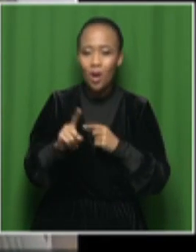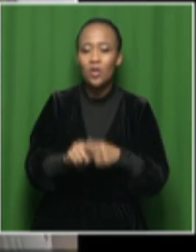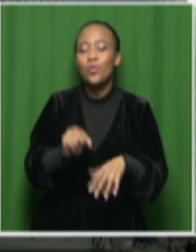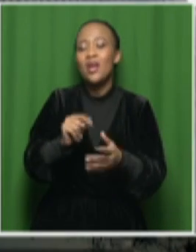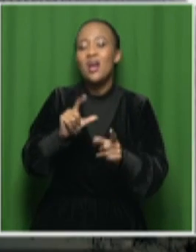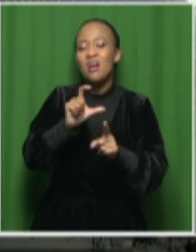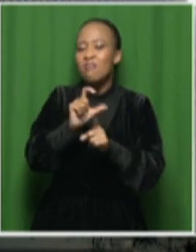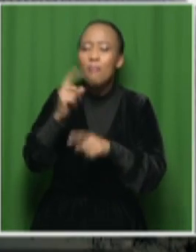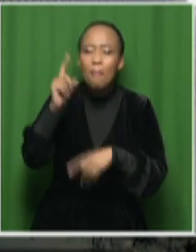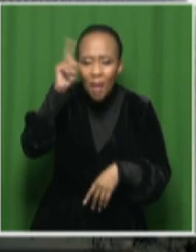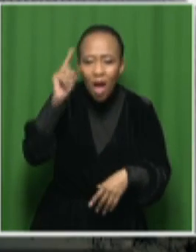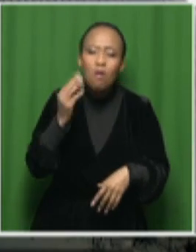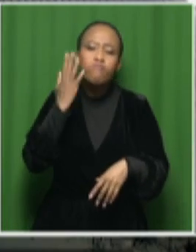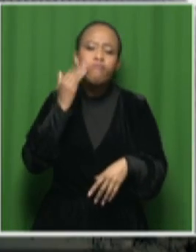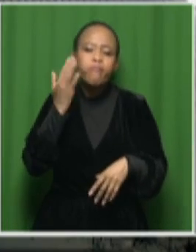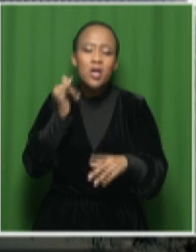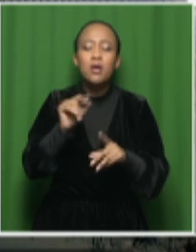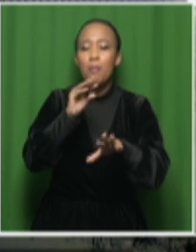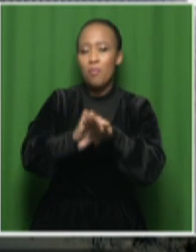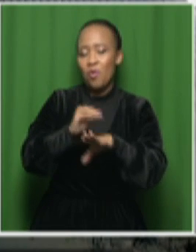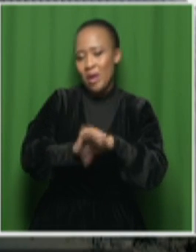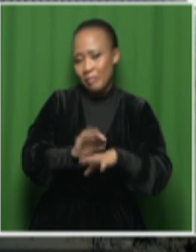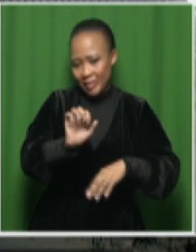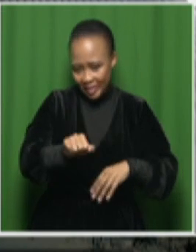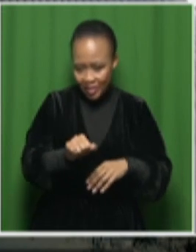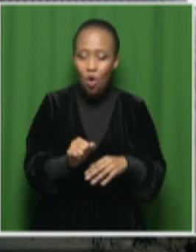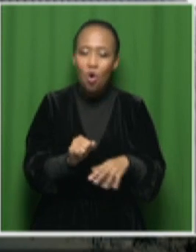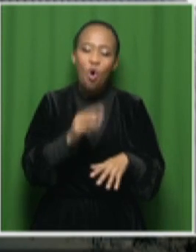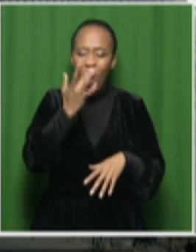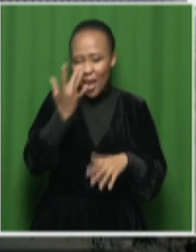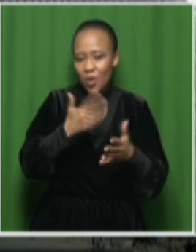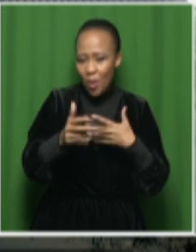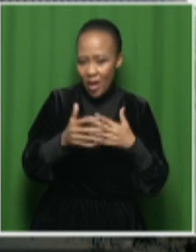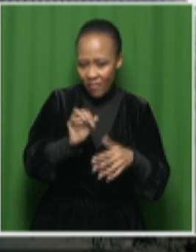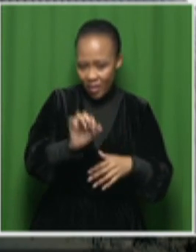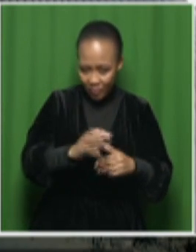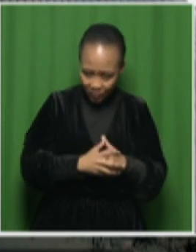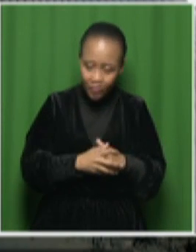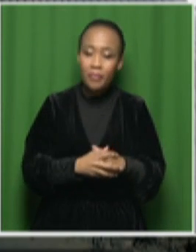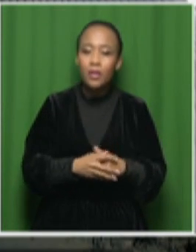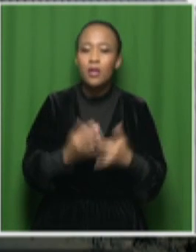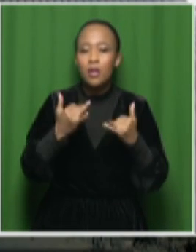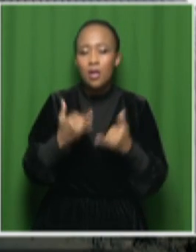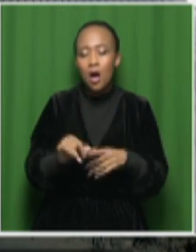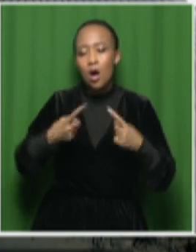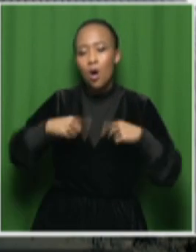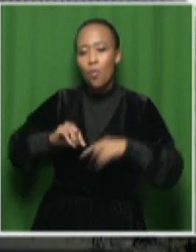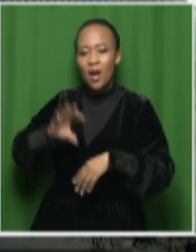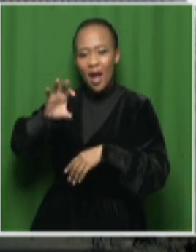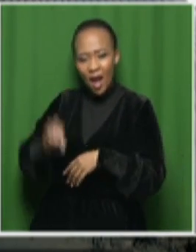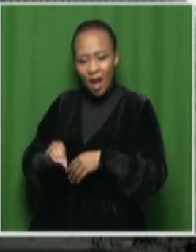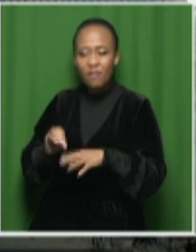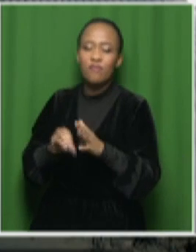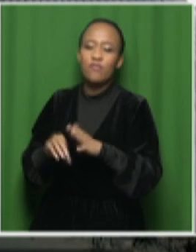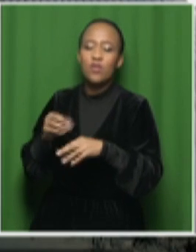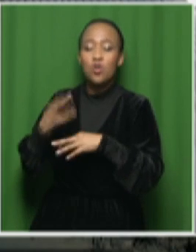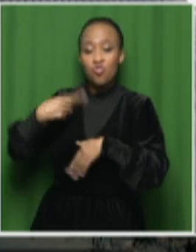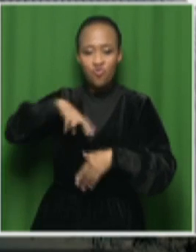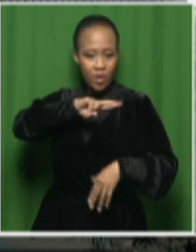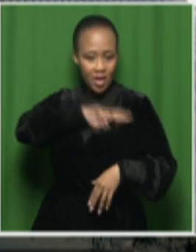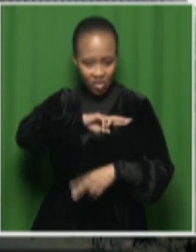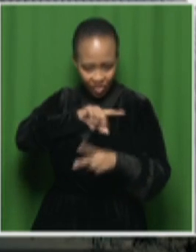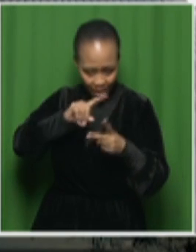Sandile, thank you for setting that context. I want to delve into, some of the rhetoric around religion, traditional healers, crime, the stance on